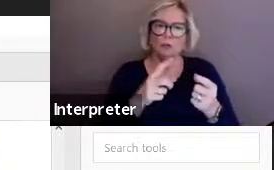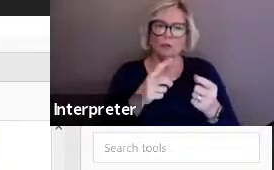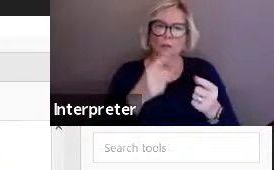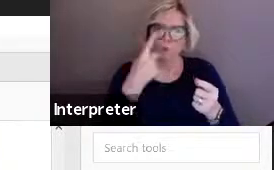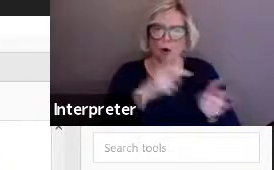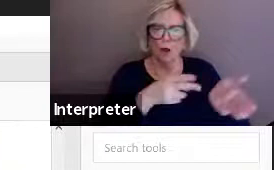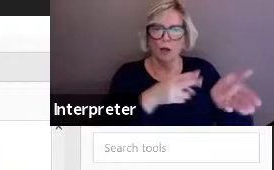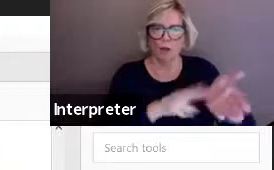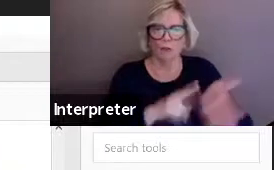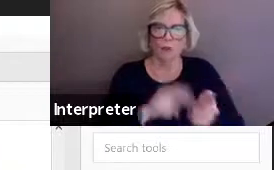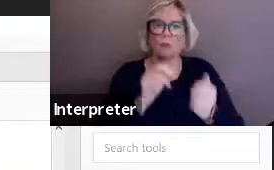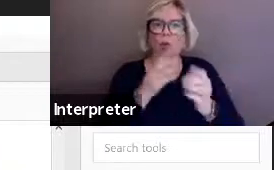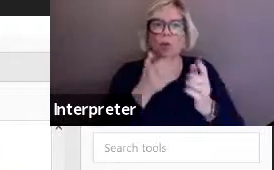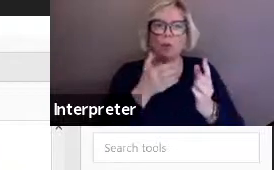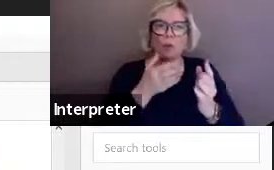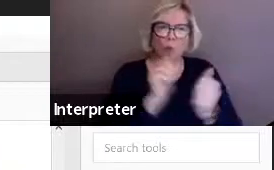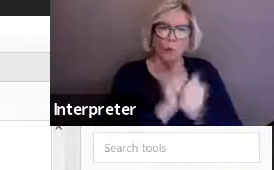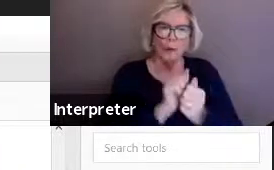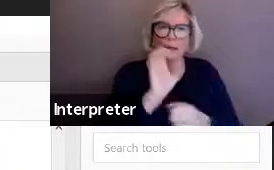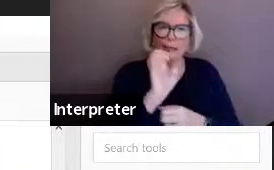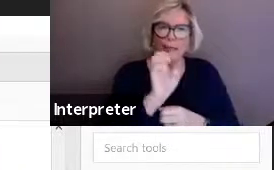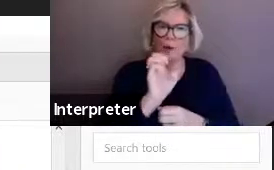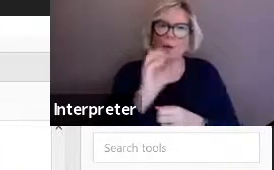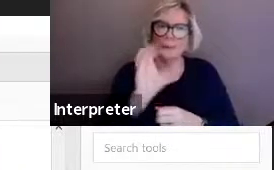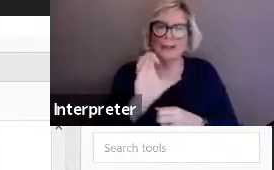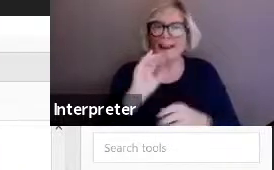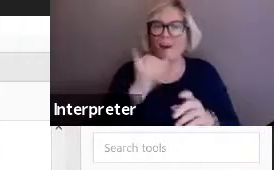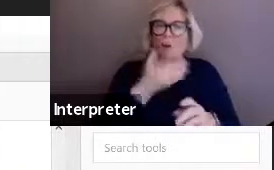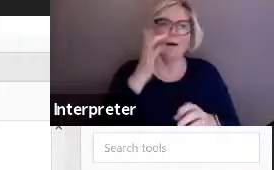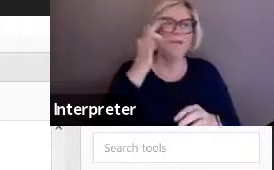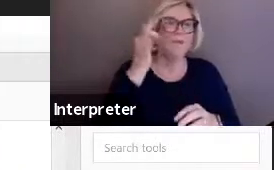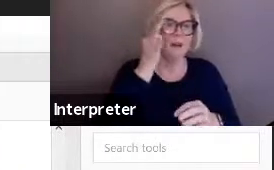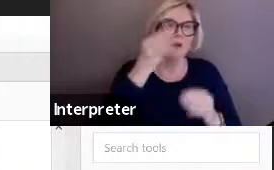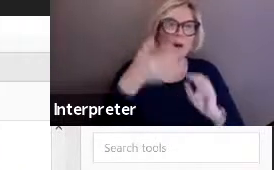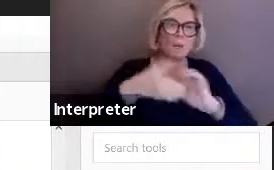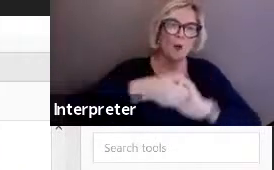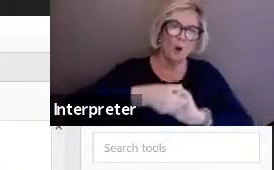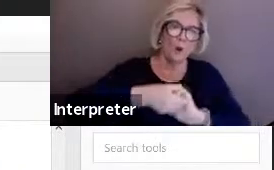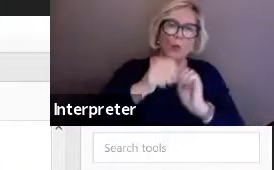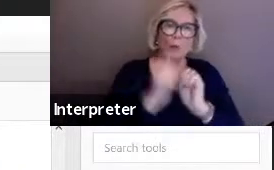with the EEOC, the federal partner for the agencies, that